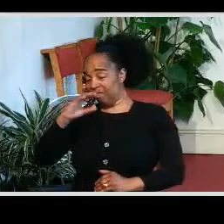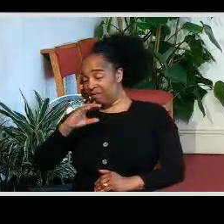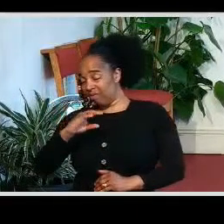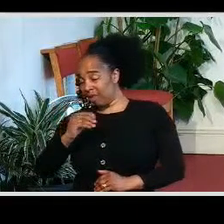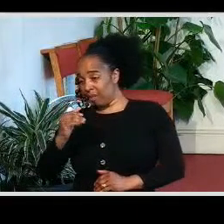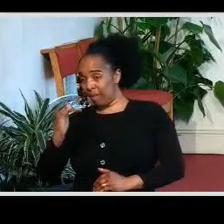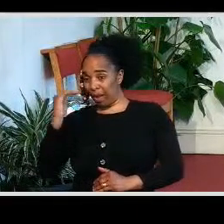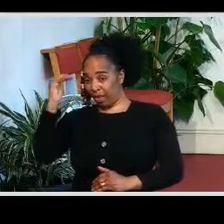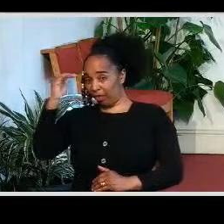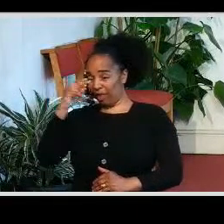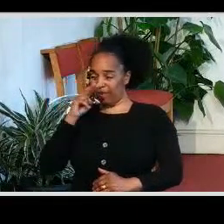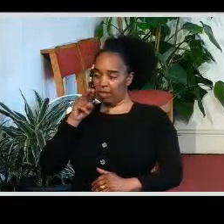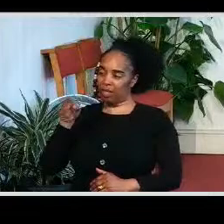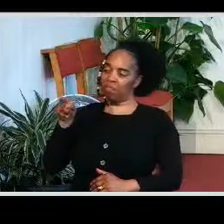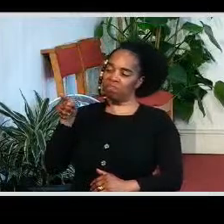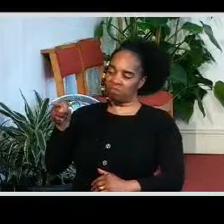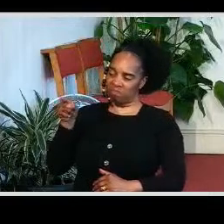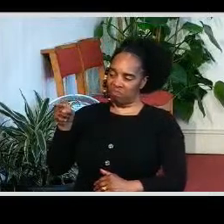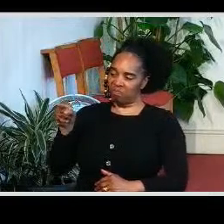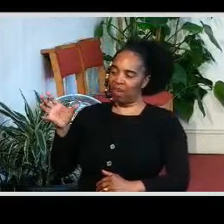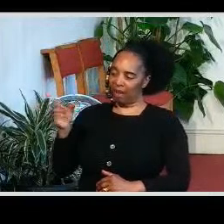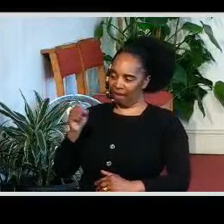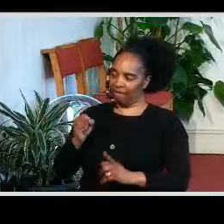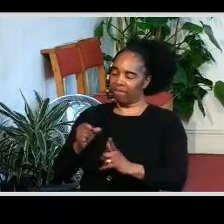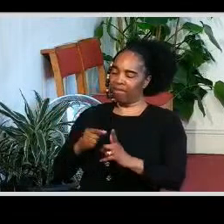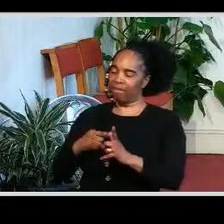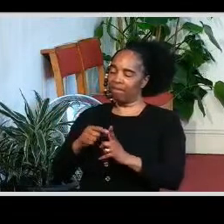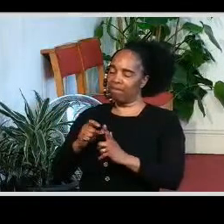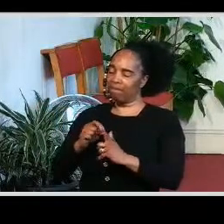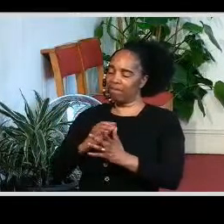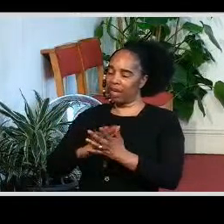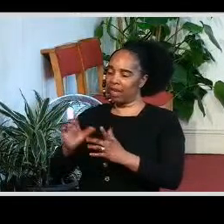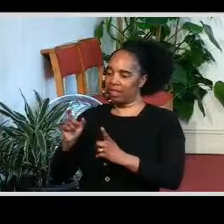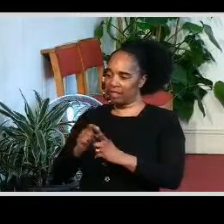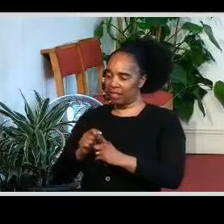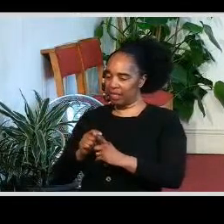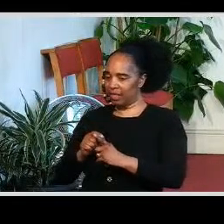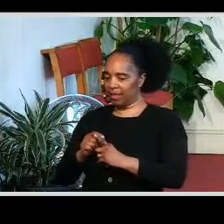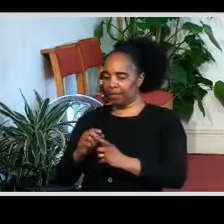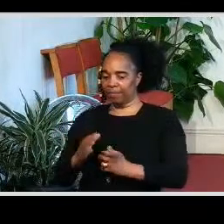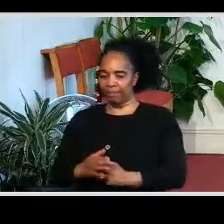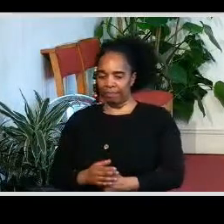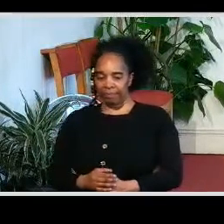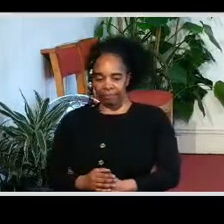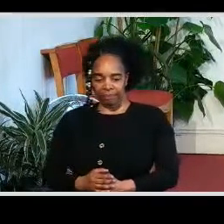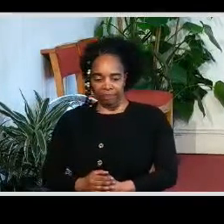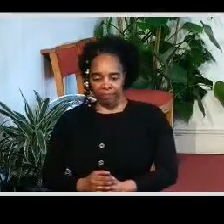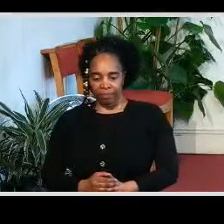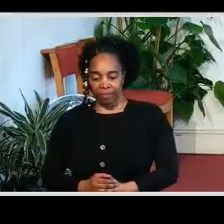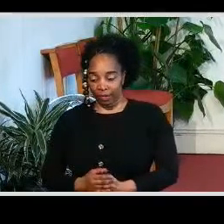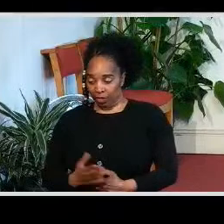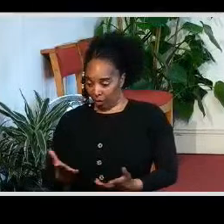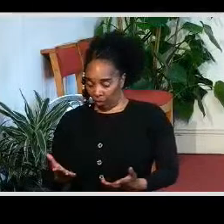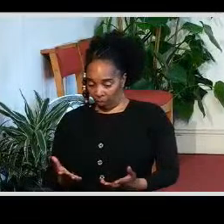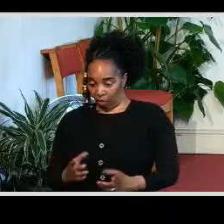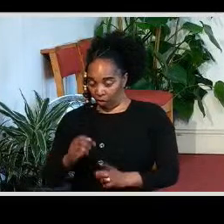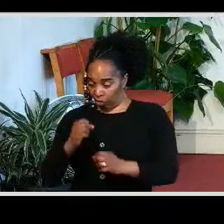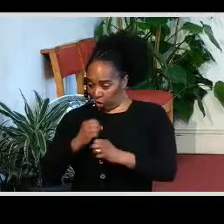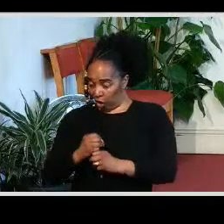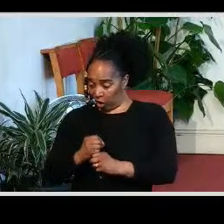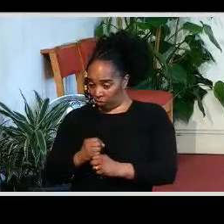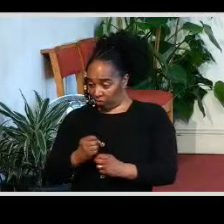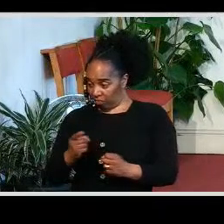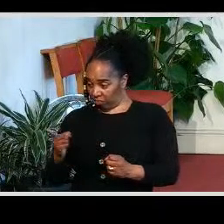can still see that tendency. So what should we do with such conditions in the